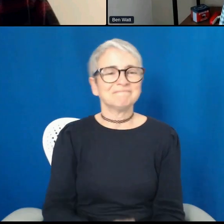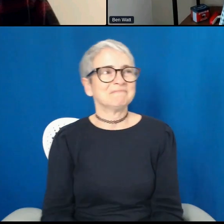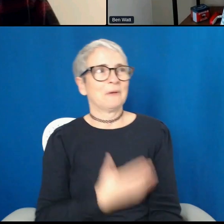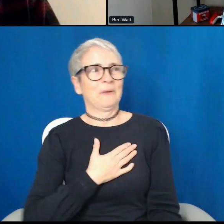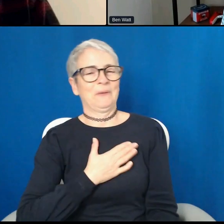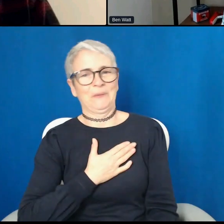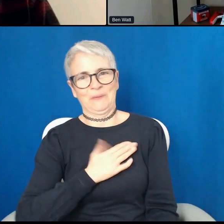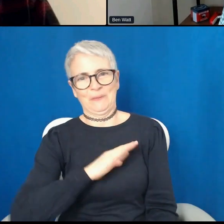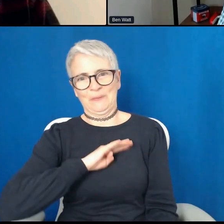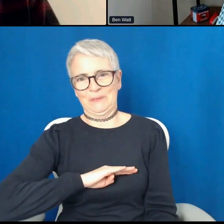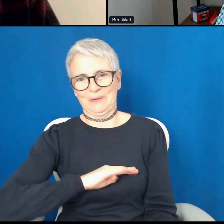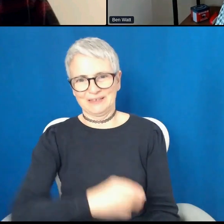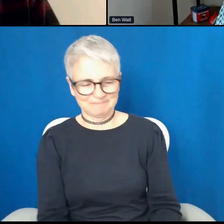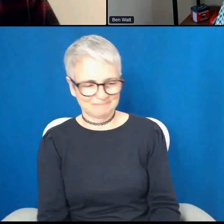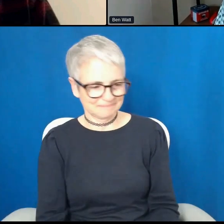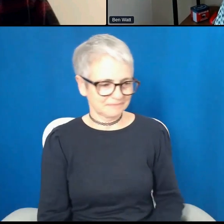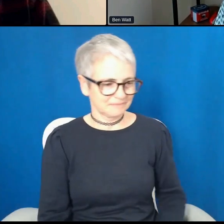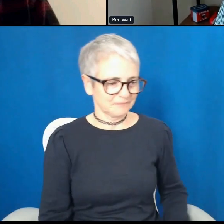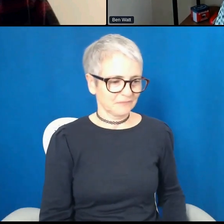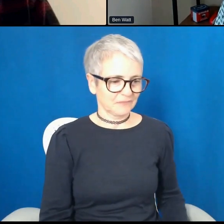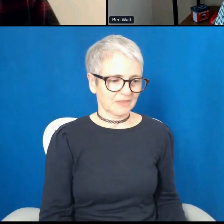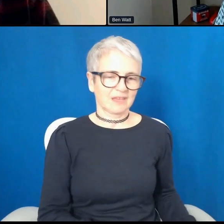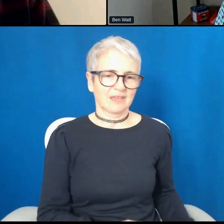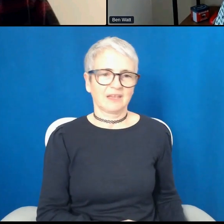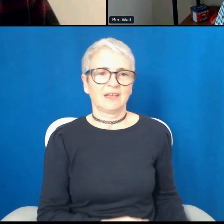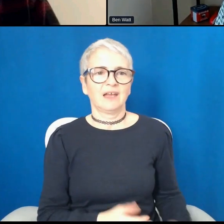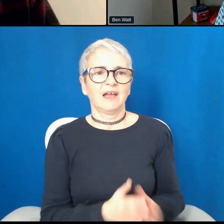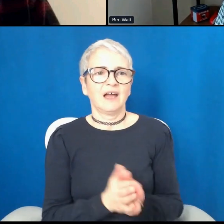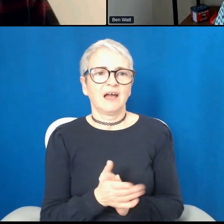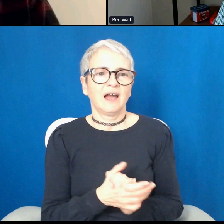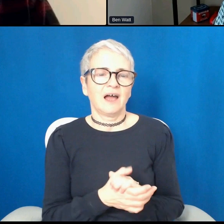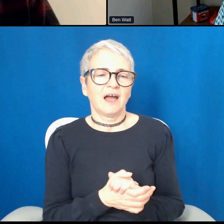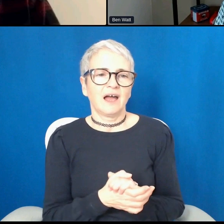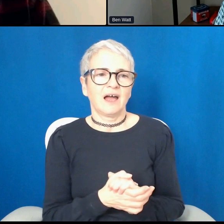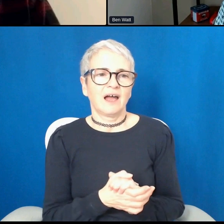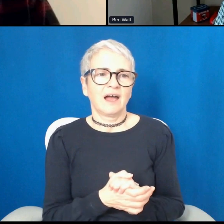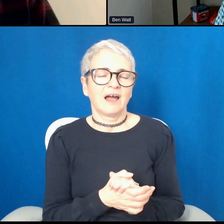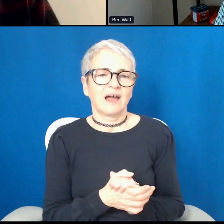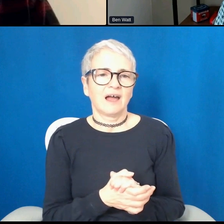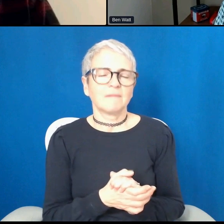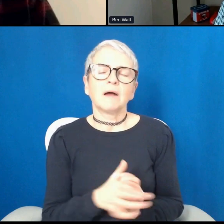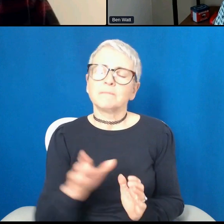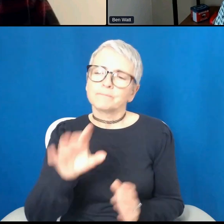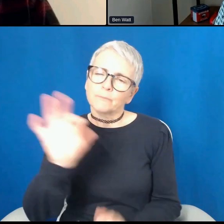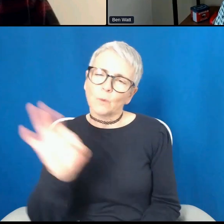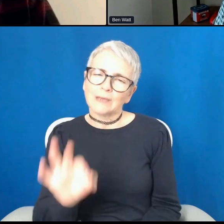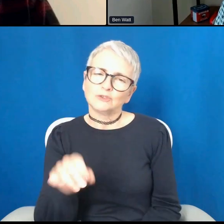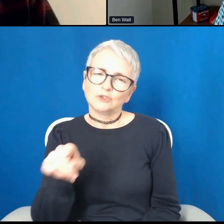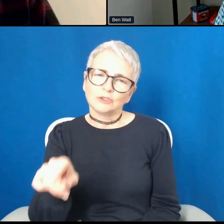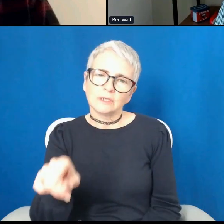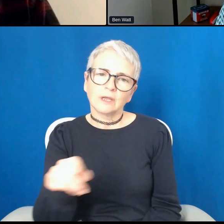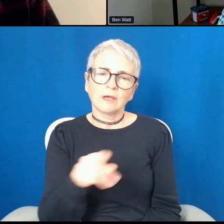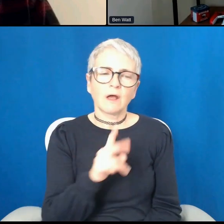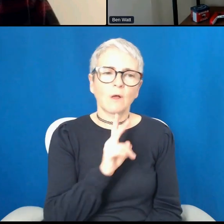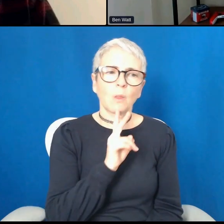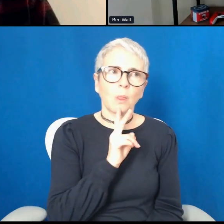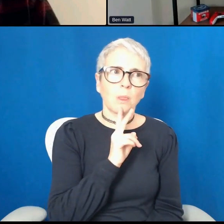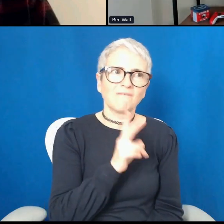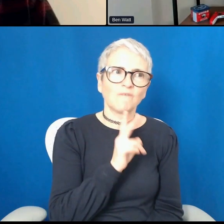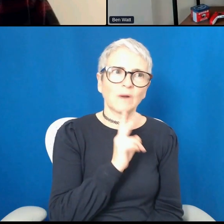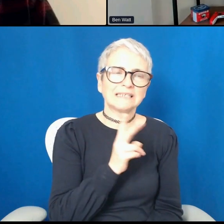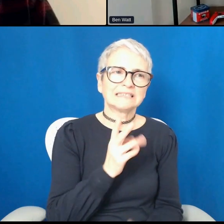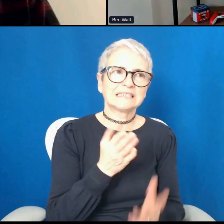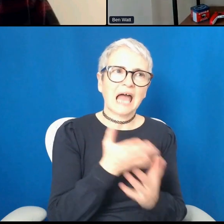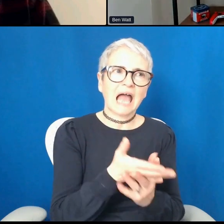Yeah. Another question here, very specific. So, is voice access designed to be used in conjunction with narrator or other